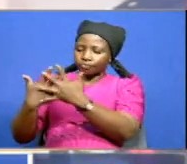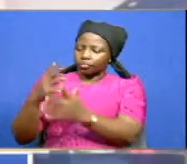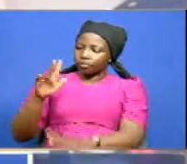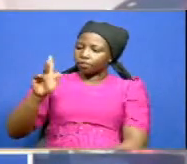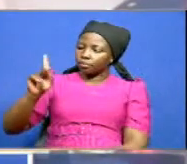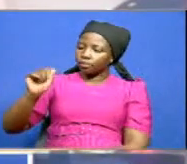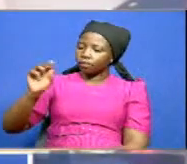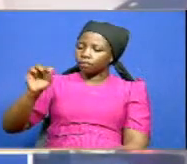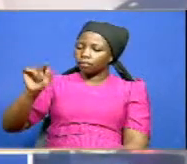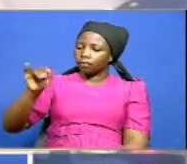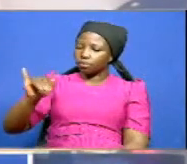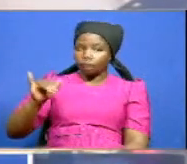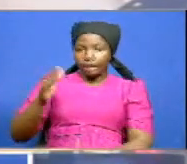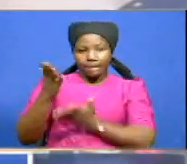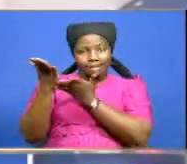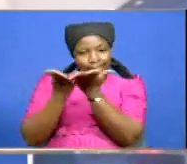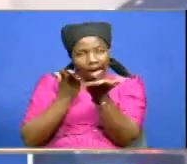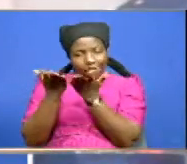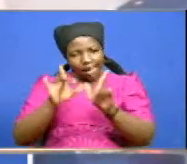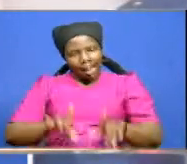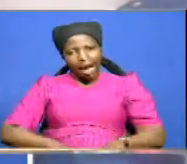nikiwa natumikia kifungo ya maisha